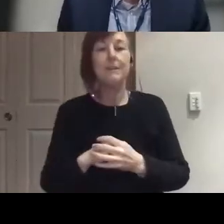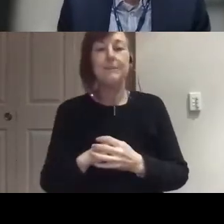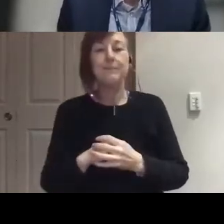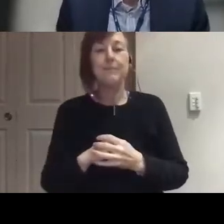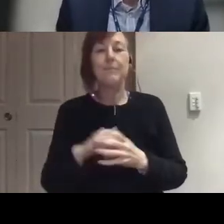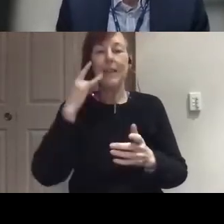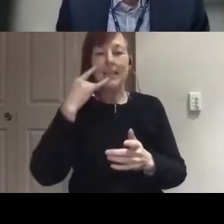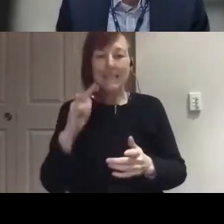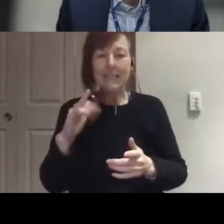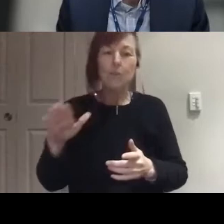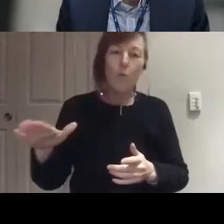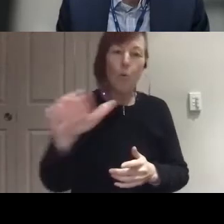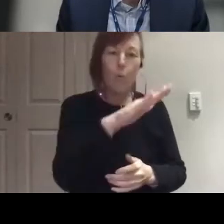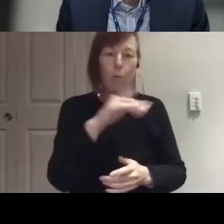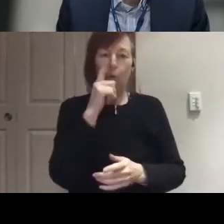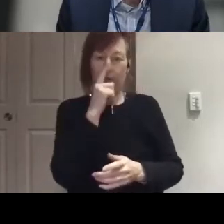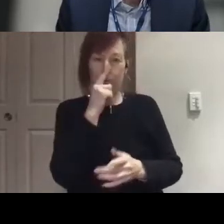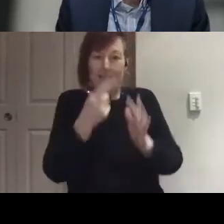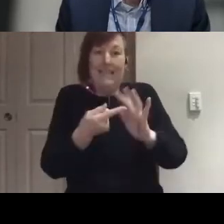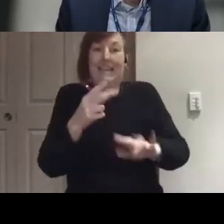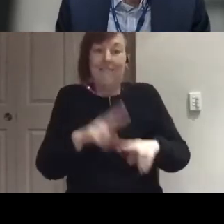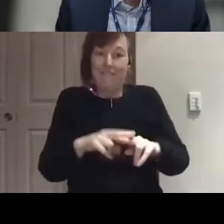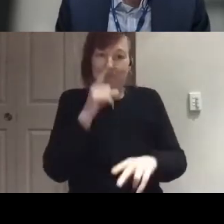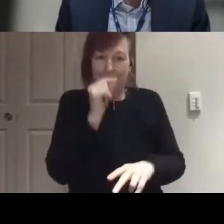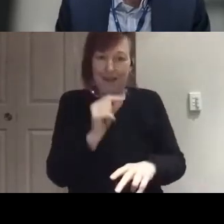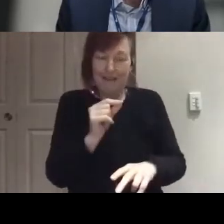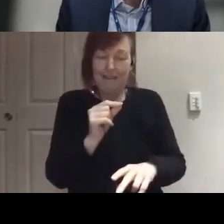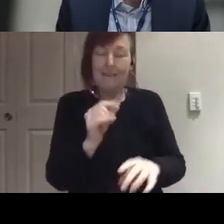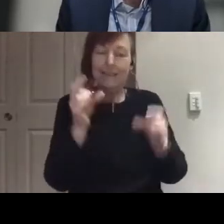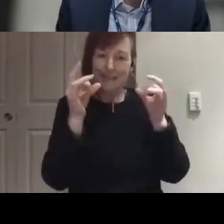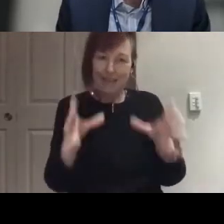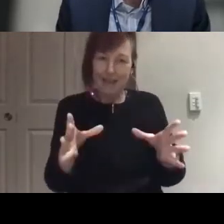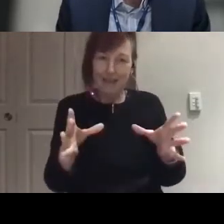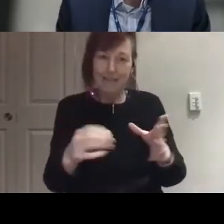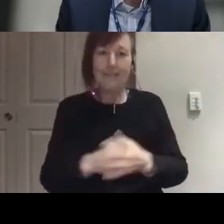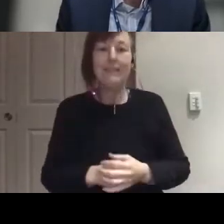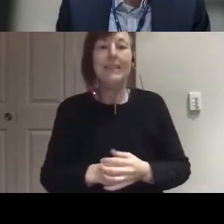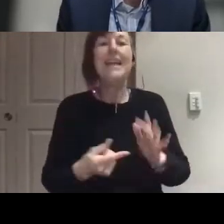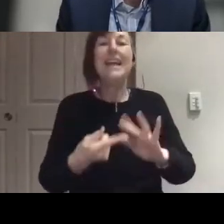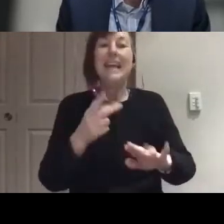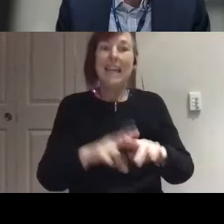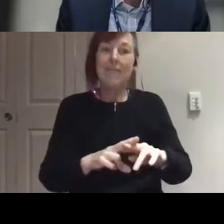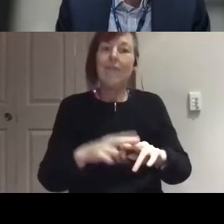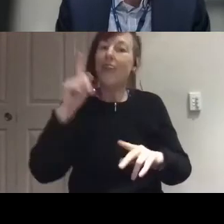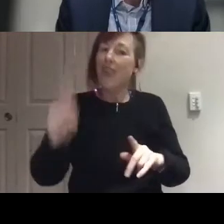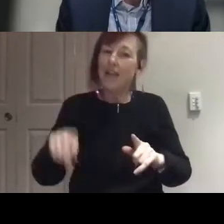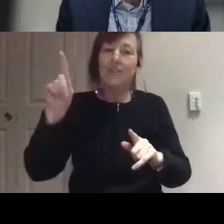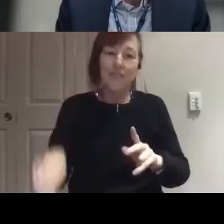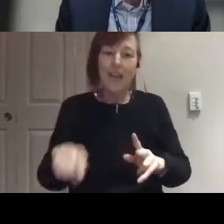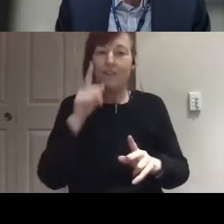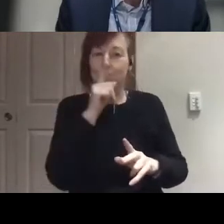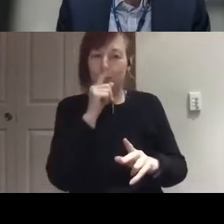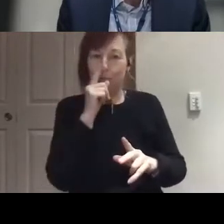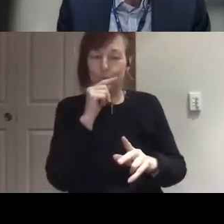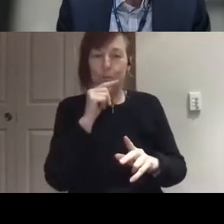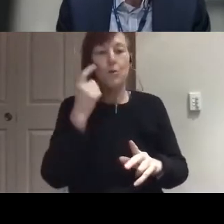everyone near the beginning of their time in quarantine. When there's a big strain on testing, we tend to prioritize that to the highest risk